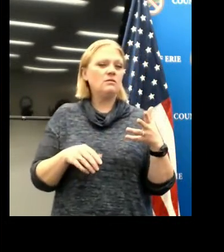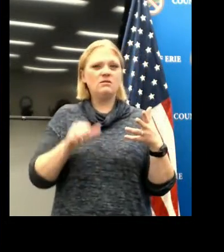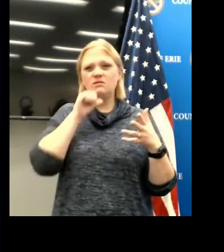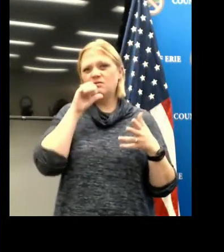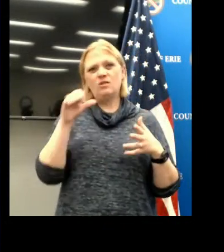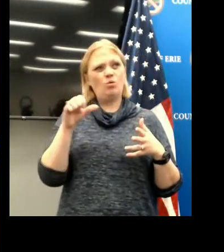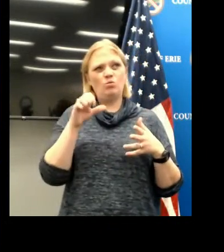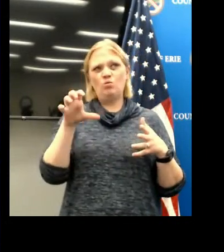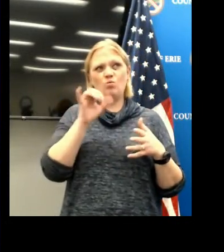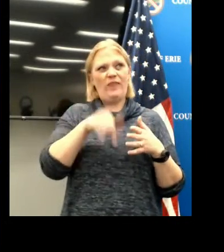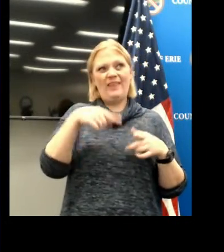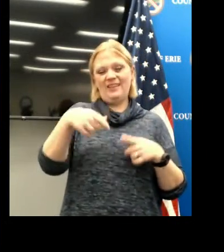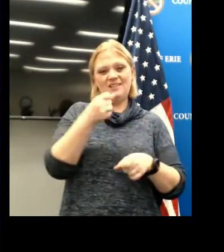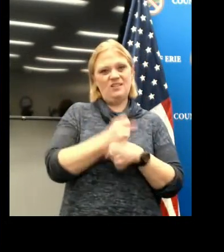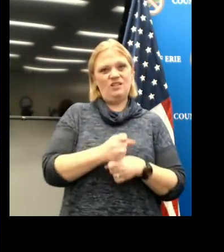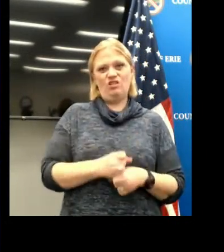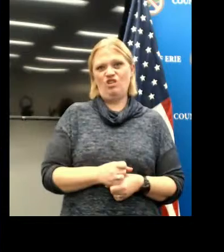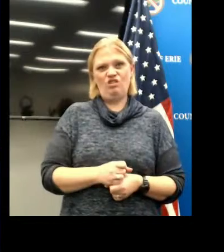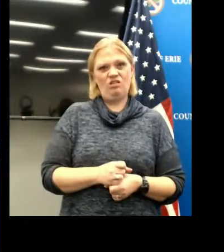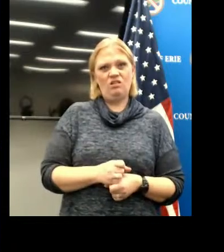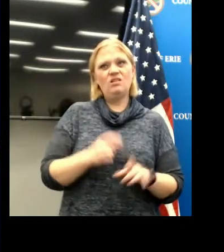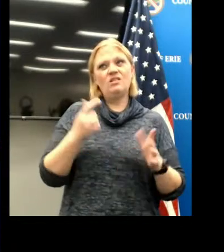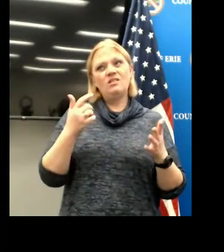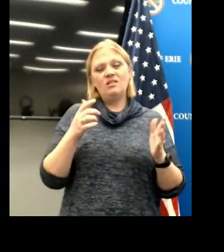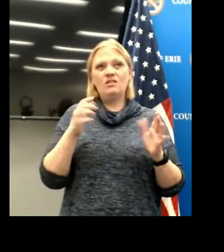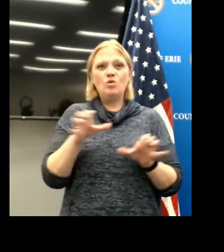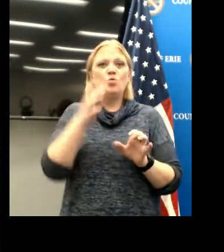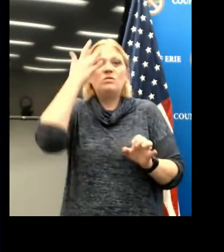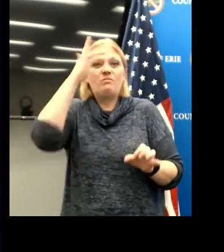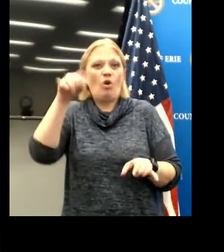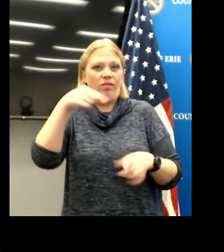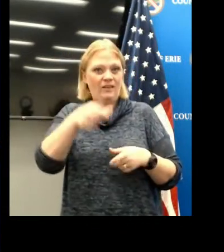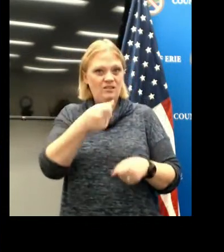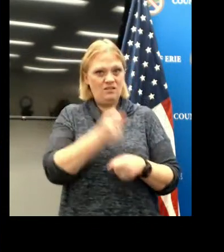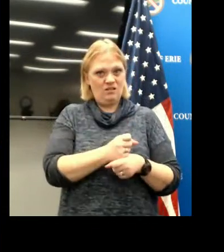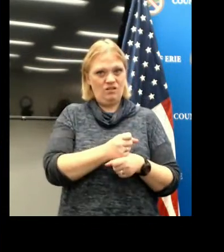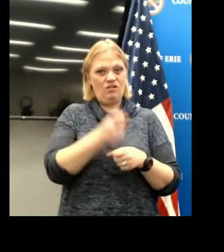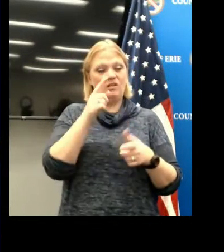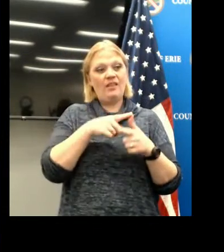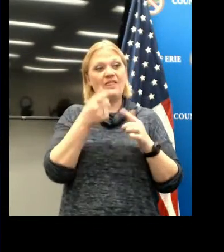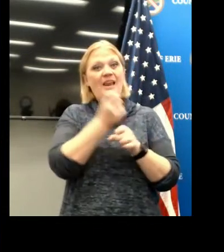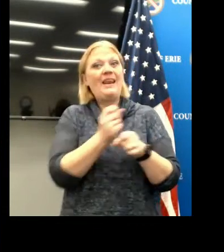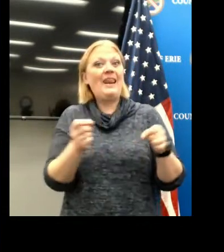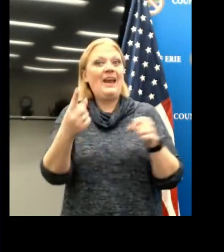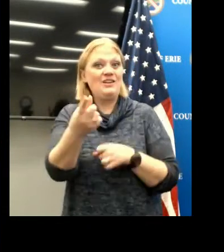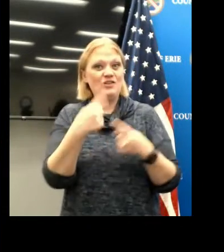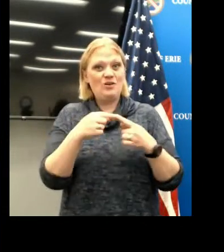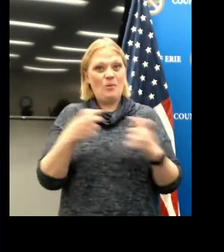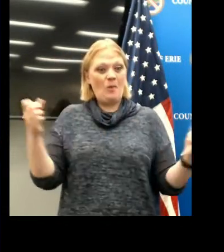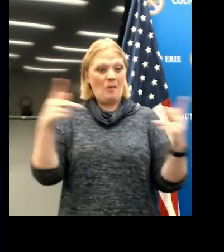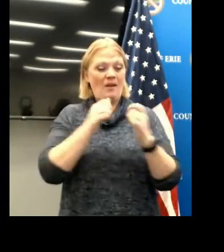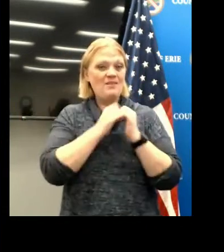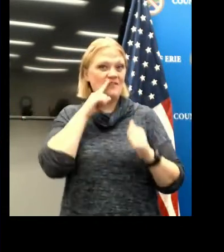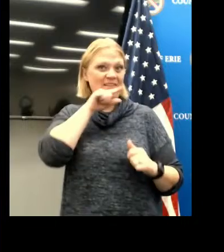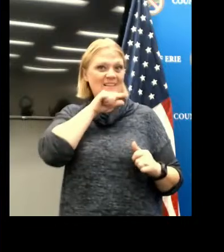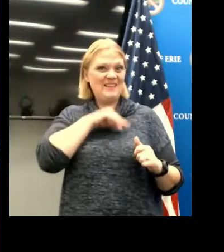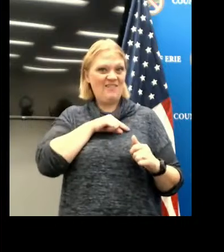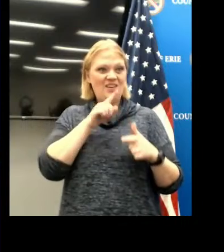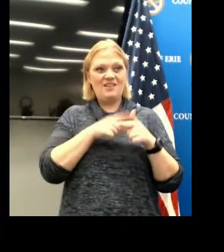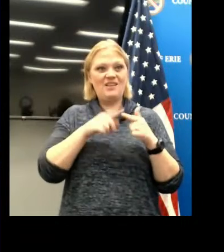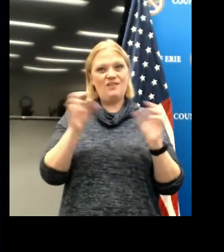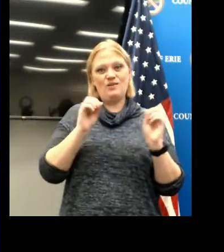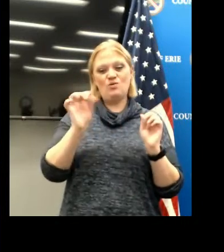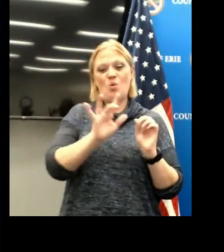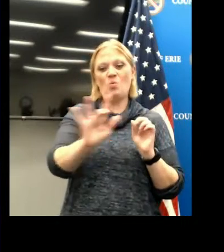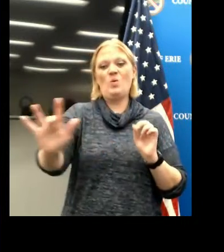do it this year. Do what's smart this year. So next year, when we're all back together for Thanksgiving, there's not an empty chair